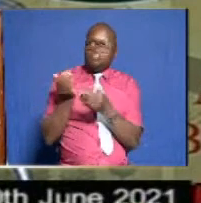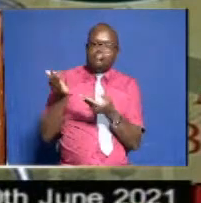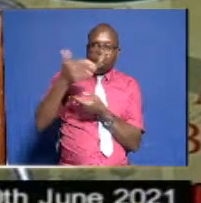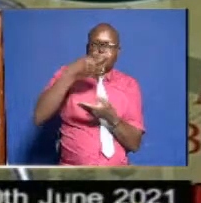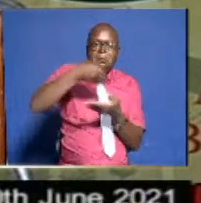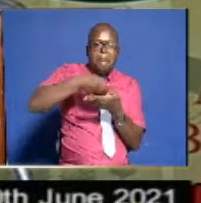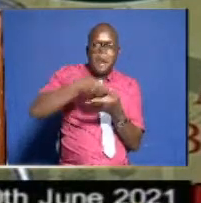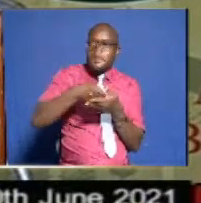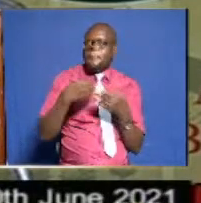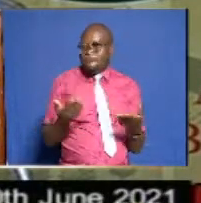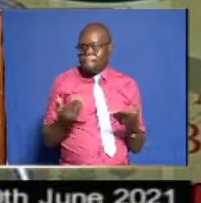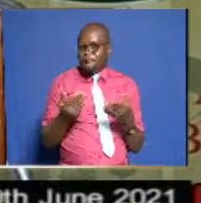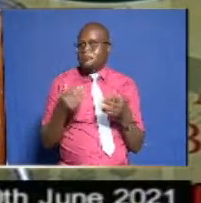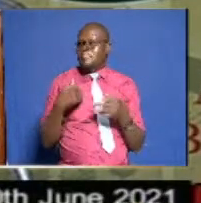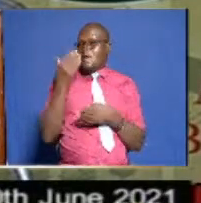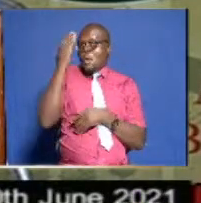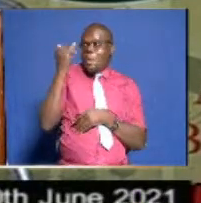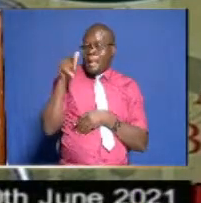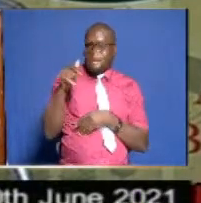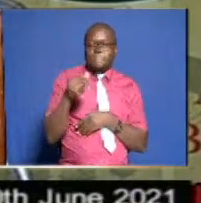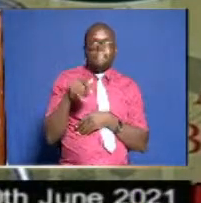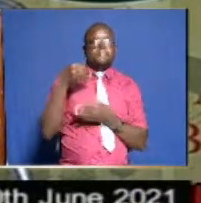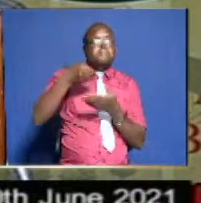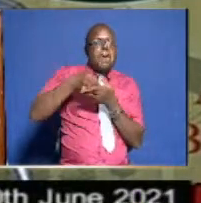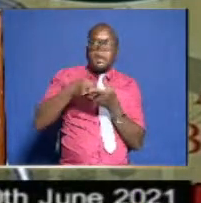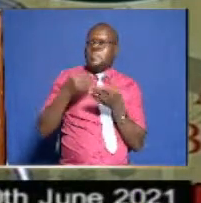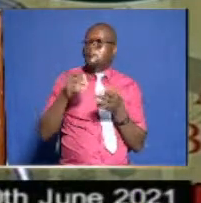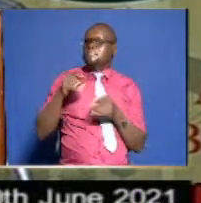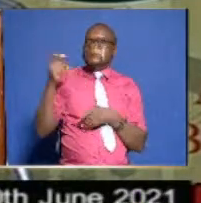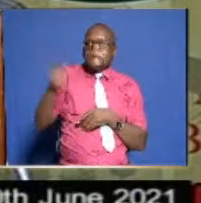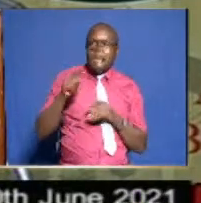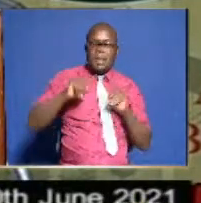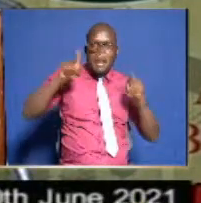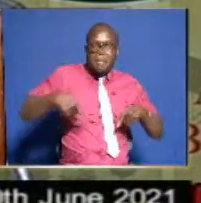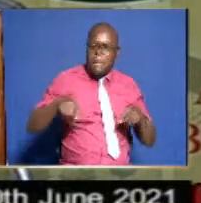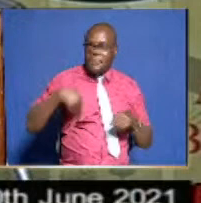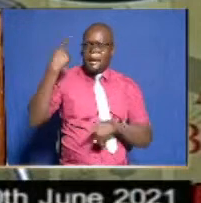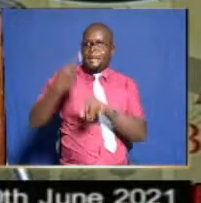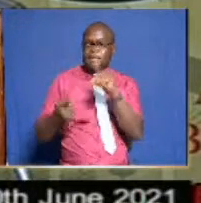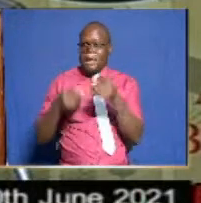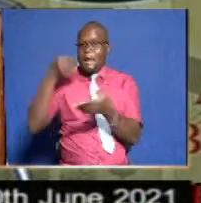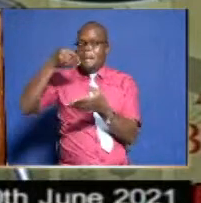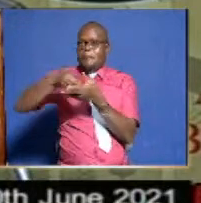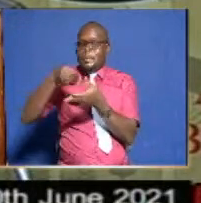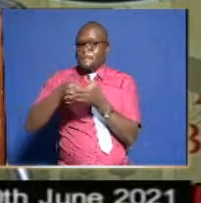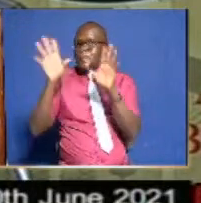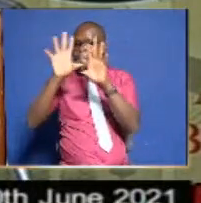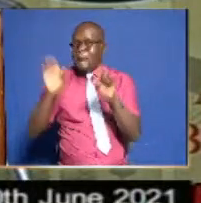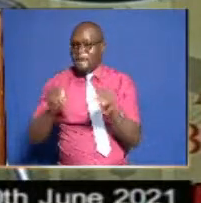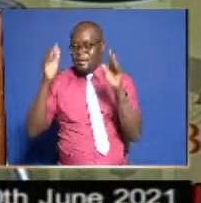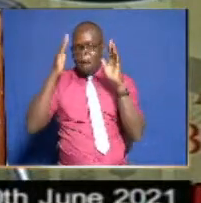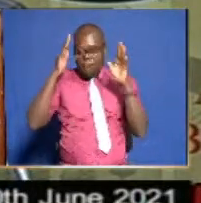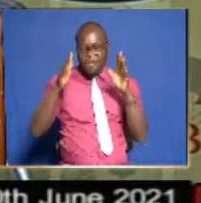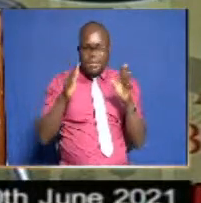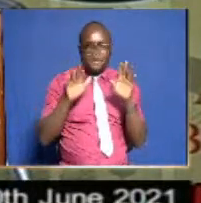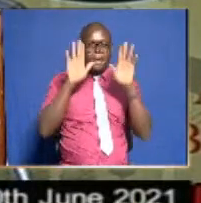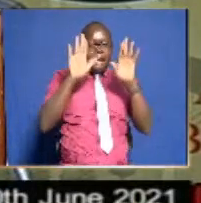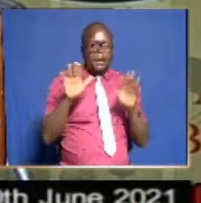revenue and rising expenditure demands, spending the next year's budget will focus on critical